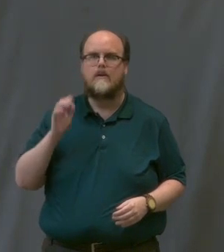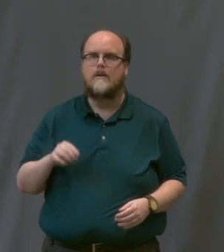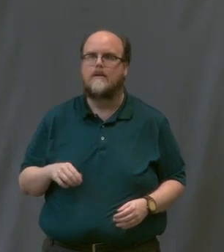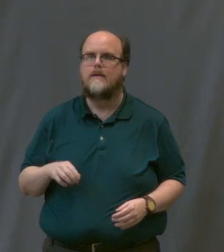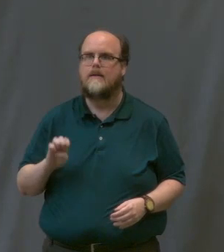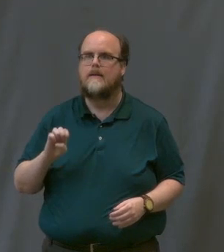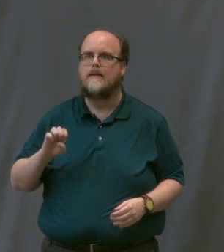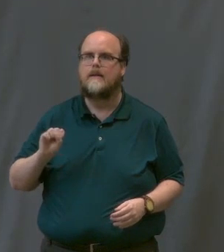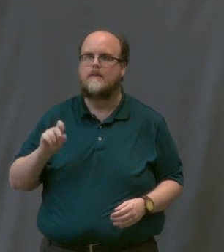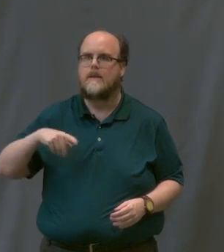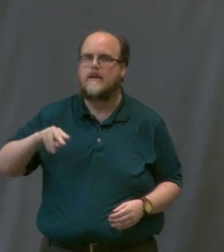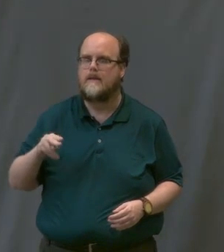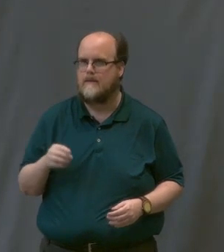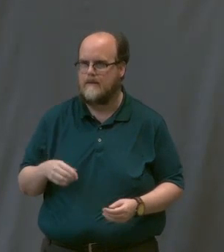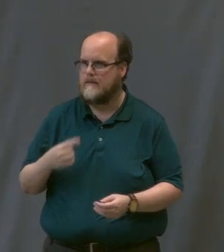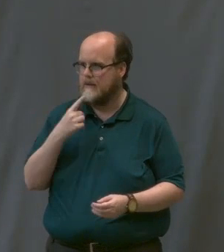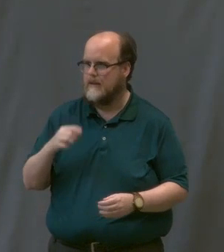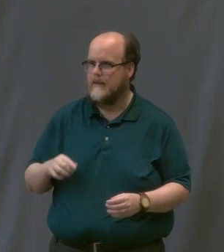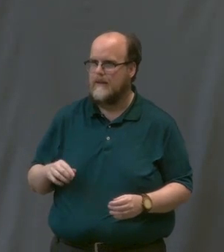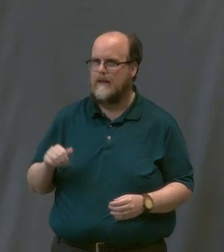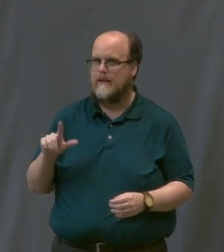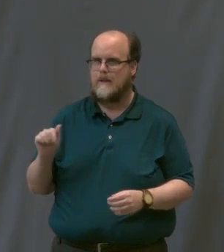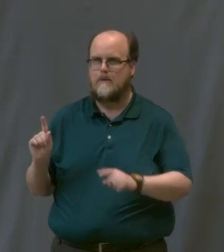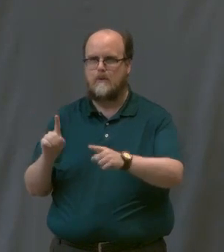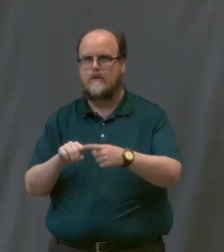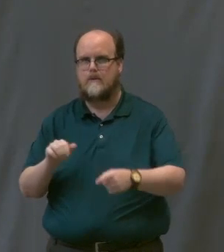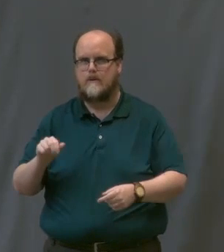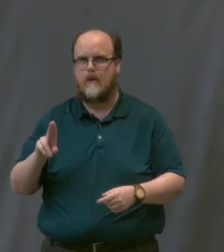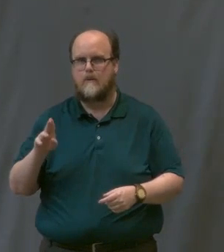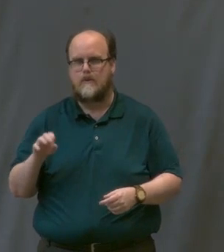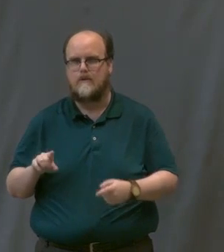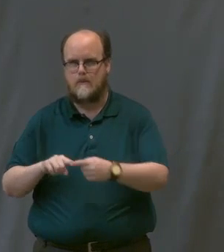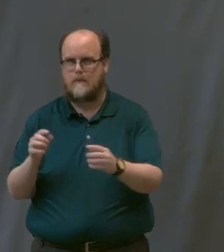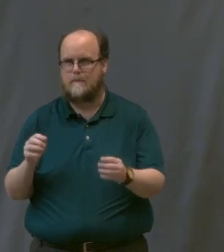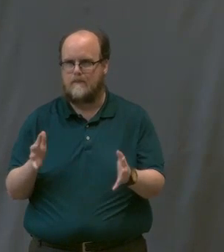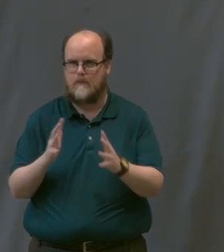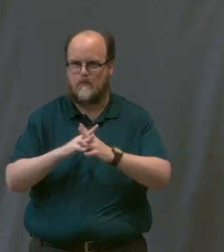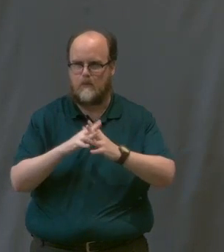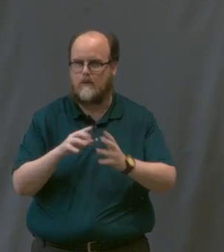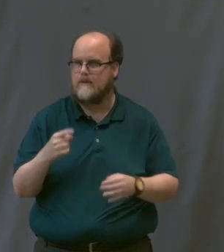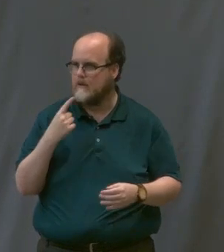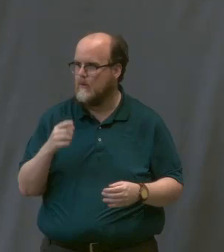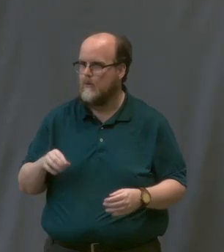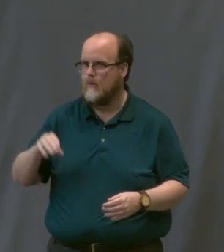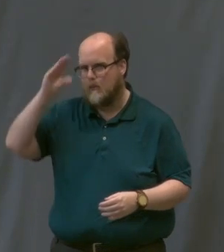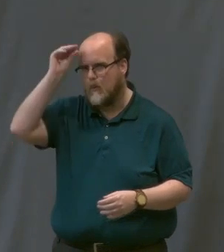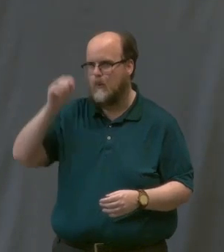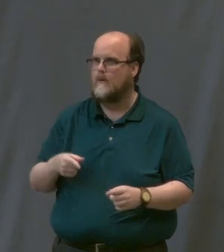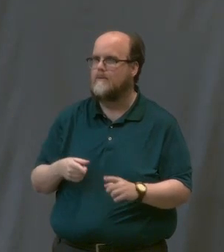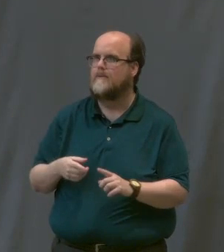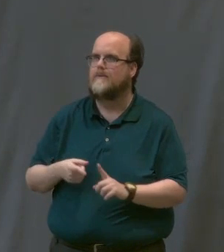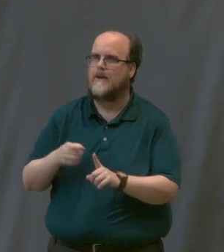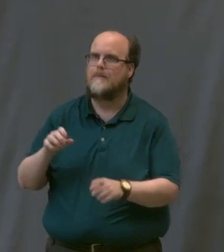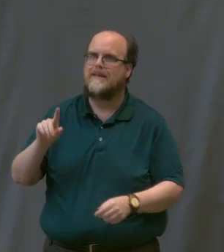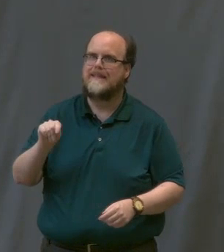ESPN announcer when he talks about Alabama going to Auburn to play football. He's going to say the boys from T-Town are headed down